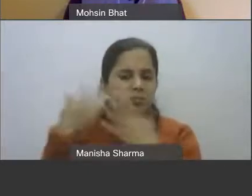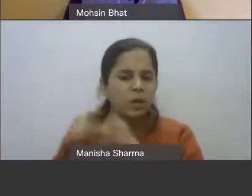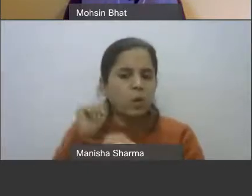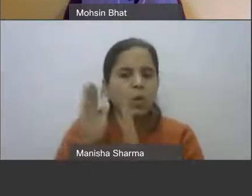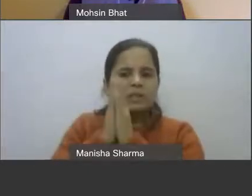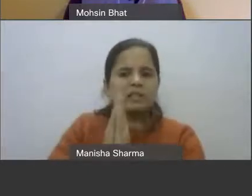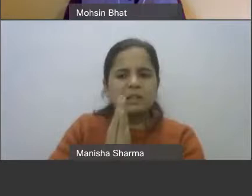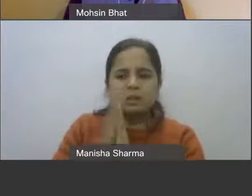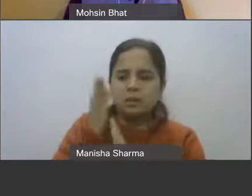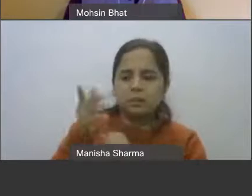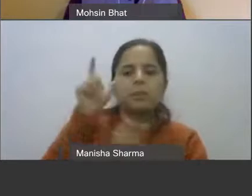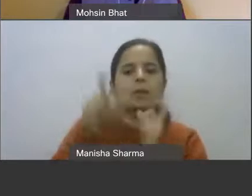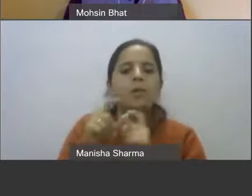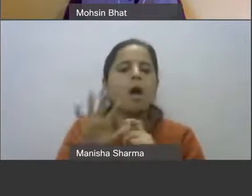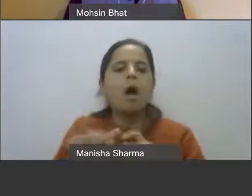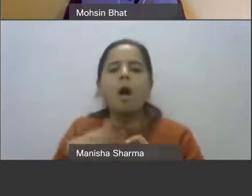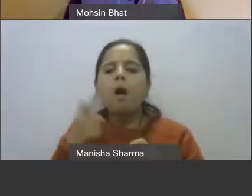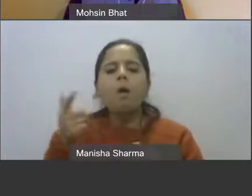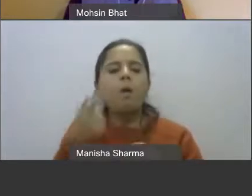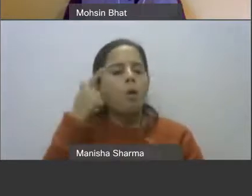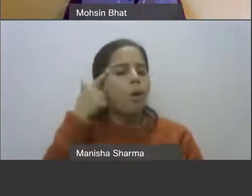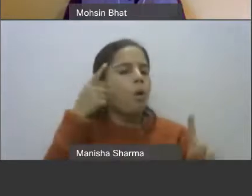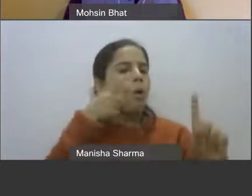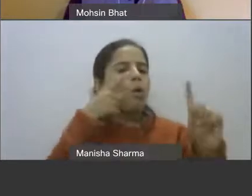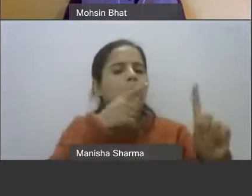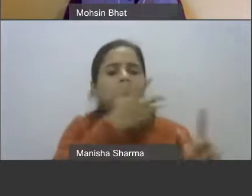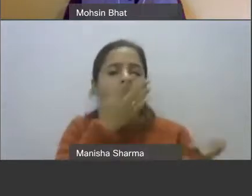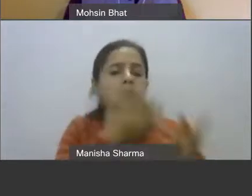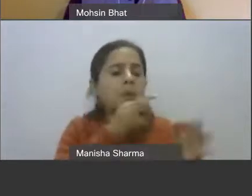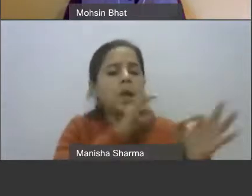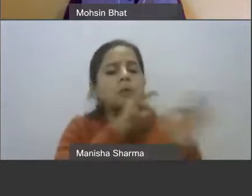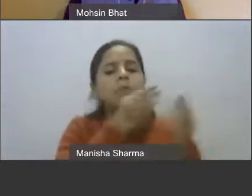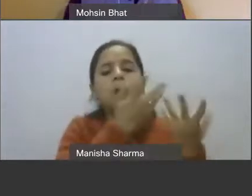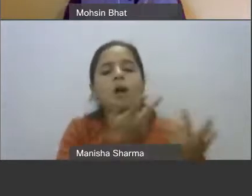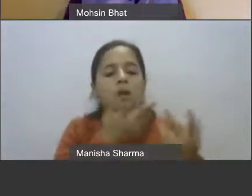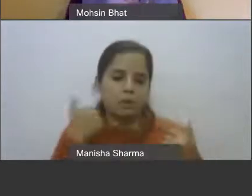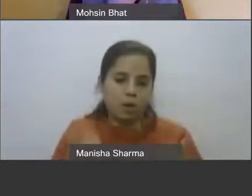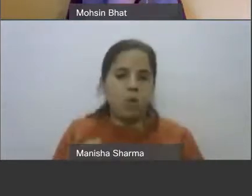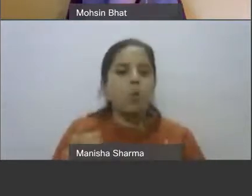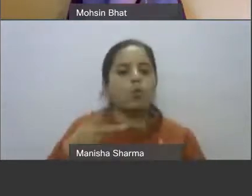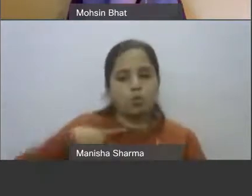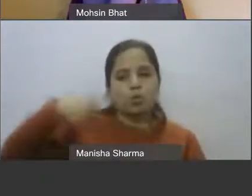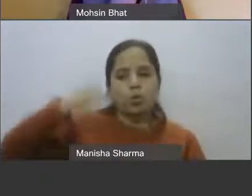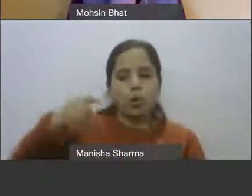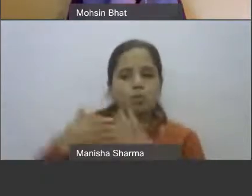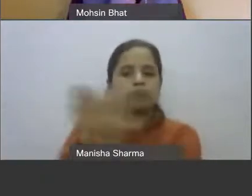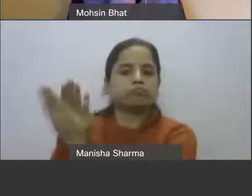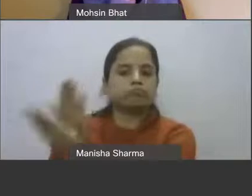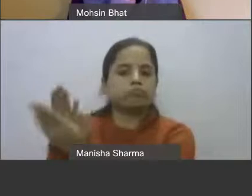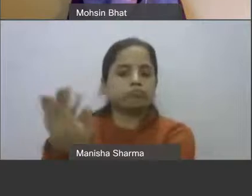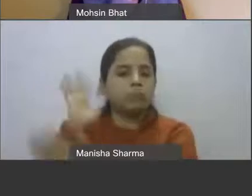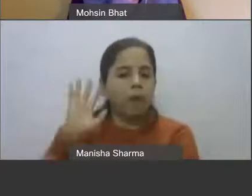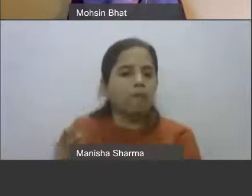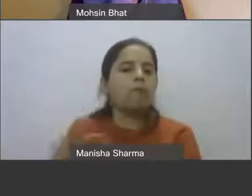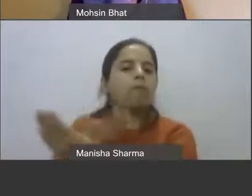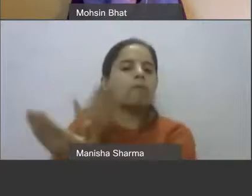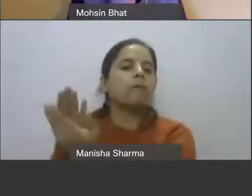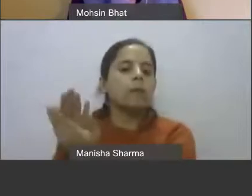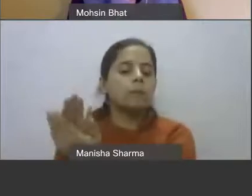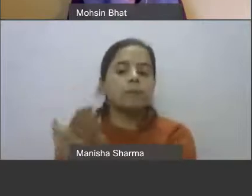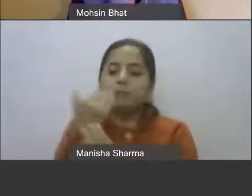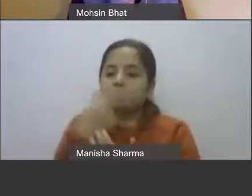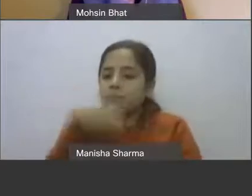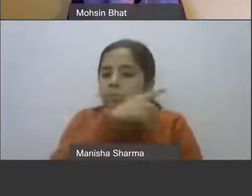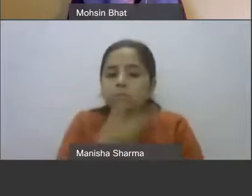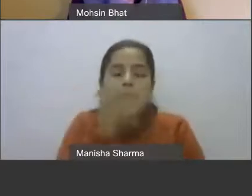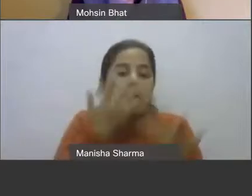about formulating their objective? Because understandably, as the petitions are in court, they will be trying to formulate some kind of an